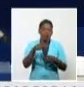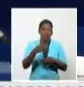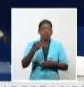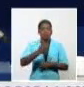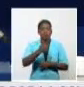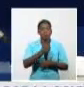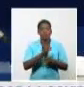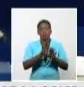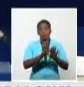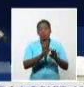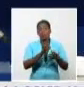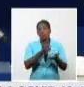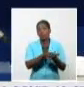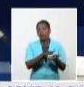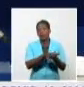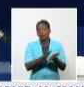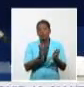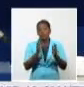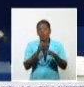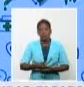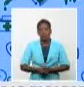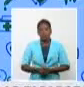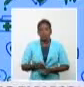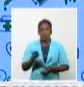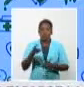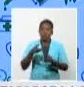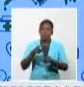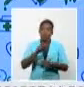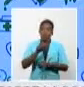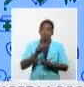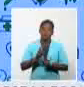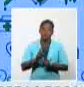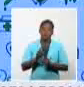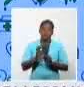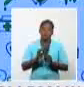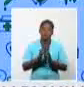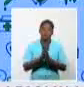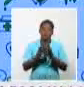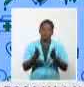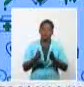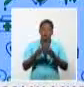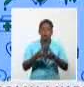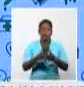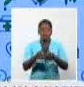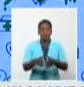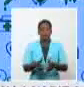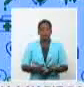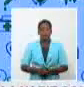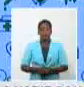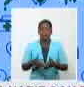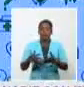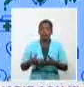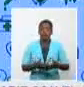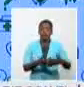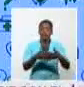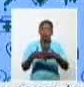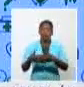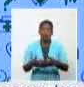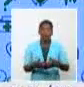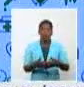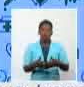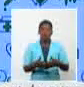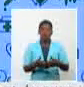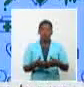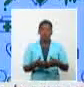has been demonstrated. The following question is sent by the Grandma newspaper, and it says, the United States